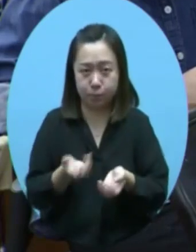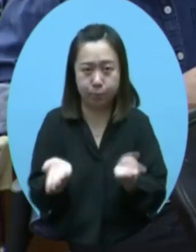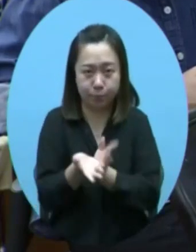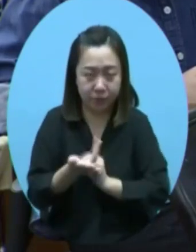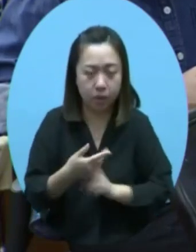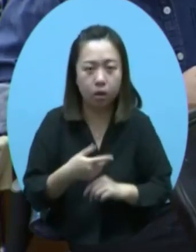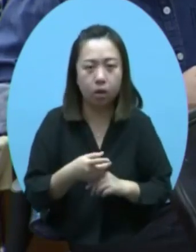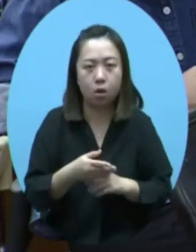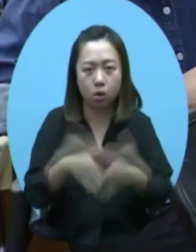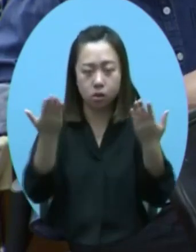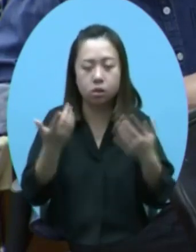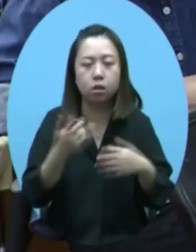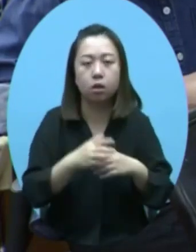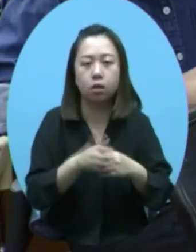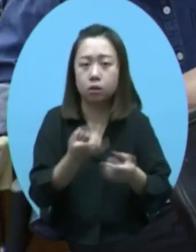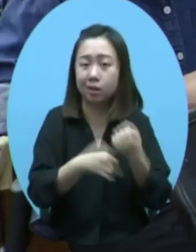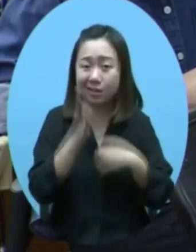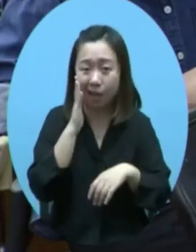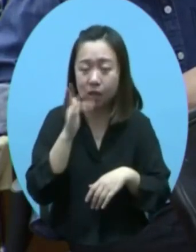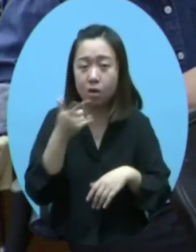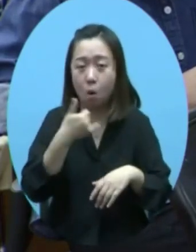get onset?